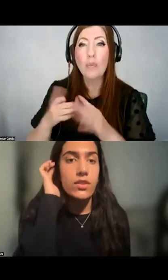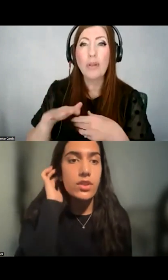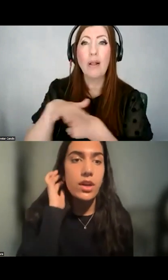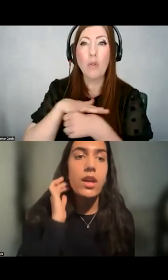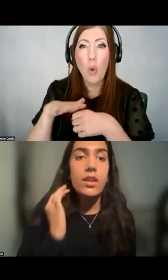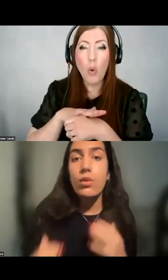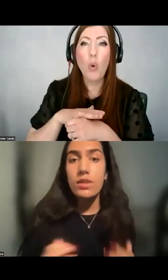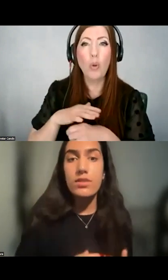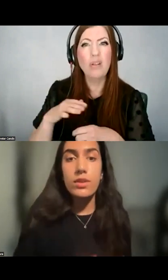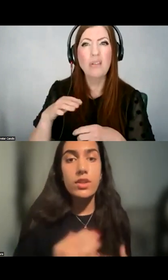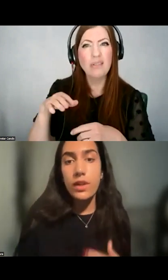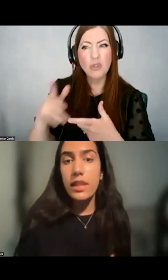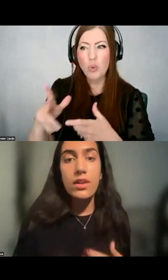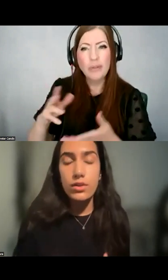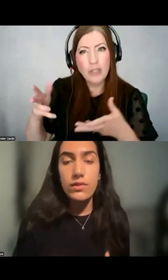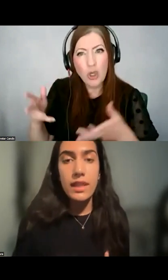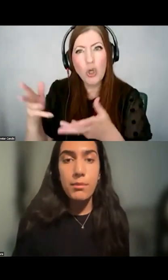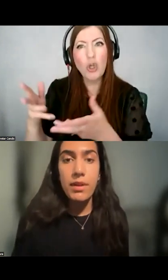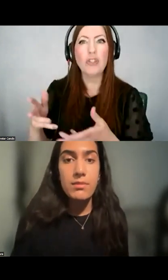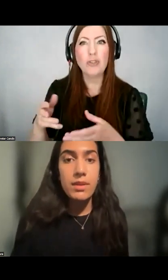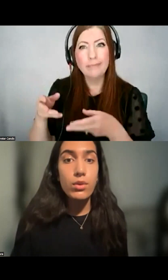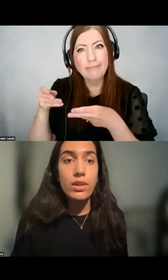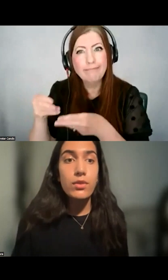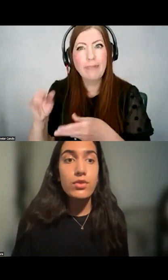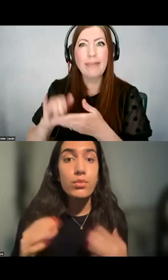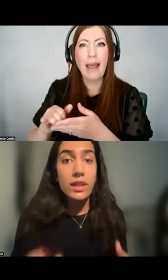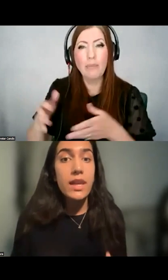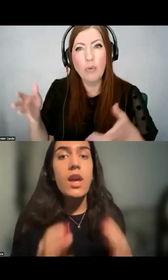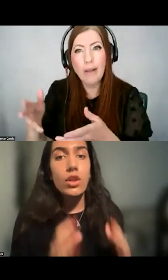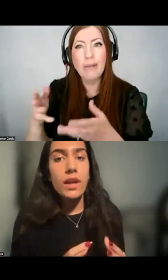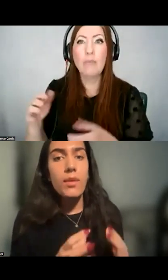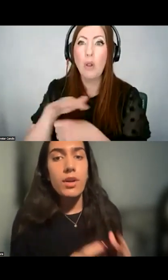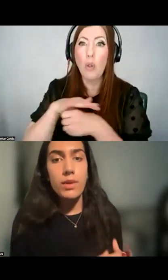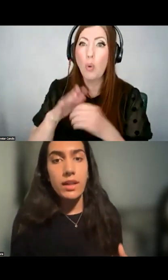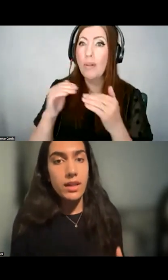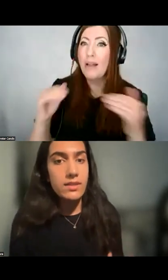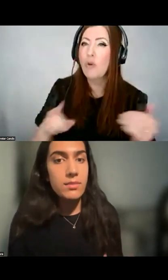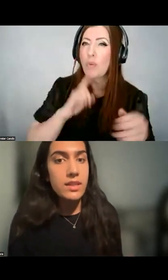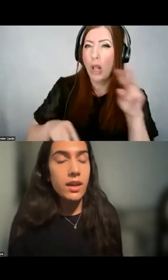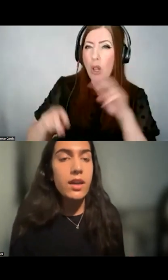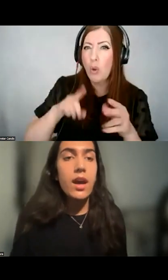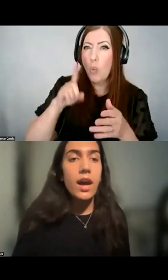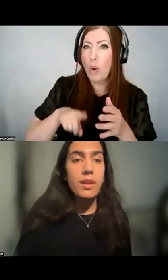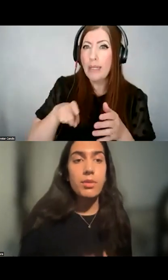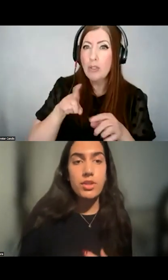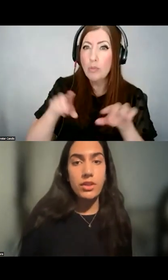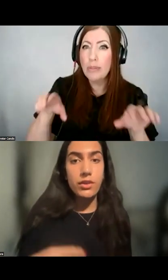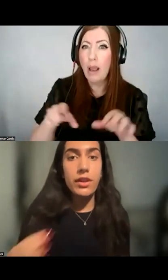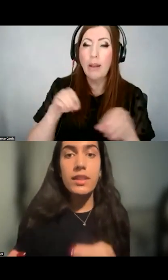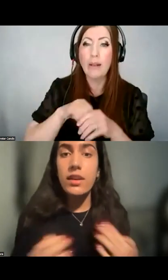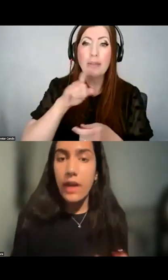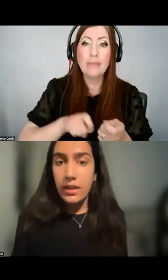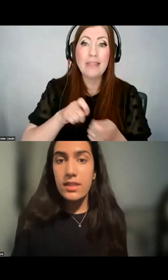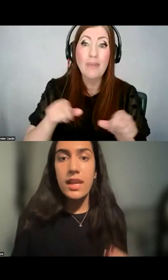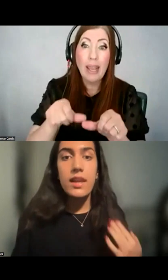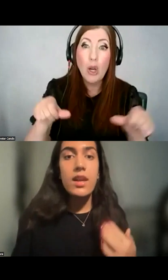to foster local discourse and create and cultivate that momentum at the local level to really look at what directly needs to be done in a particular area.